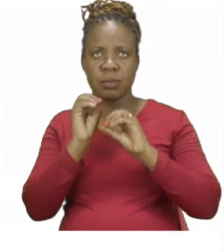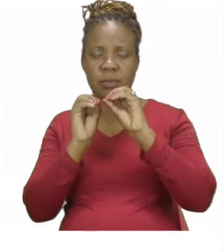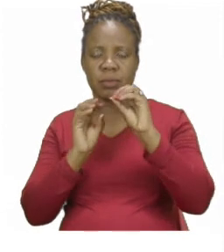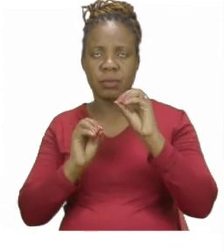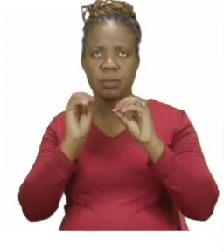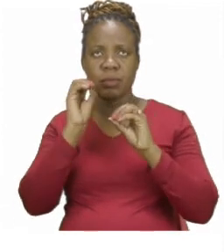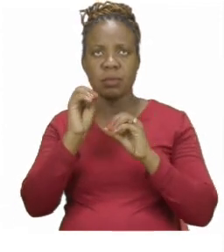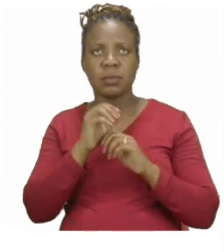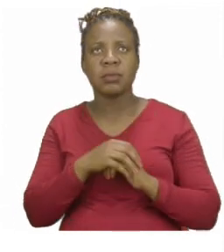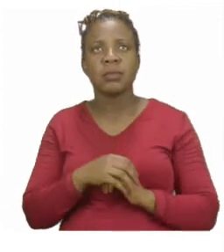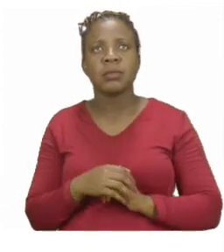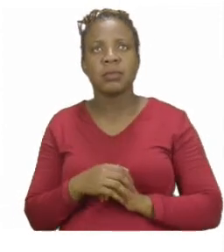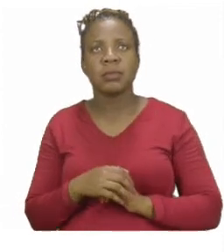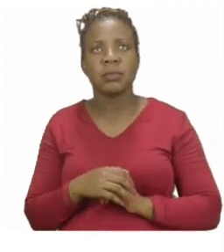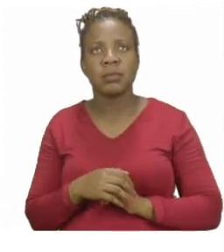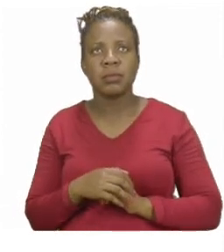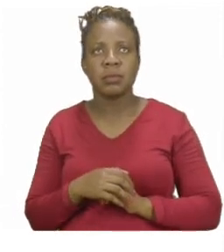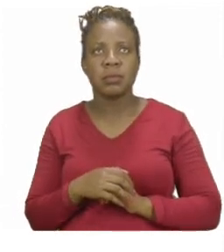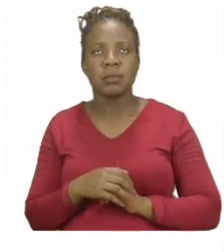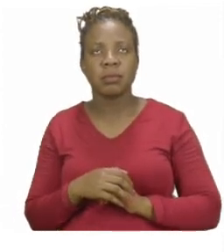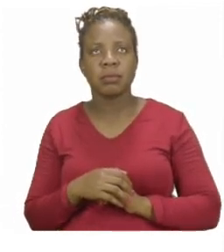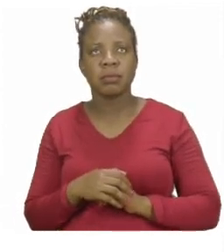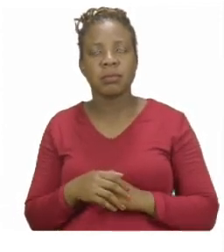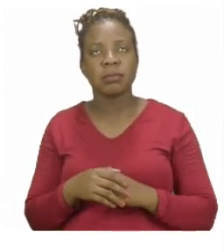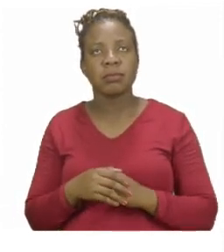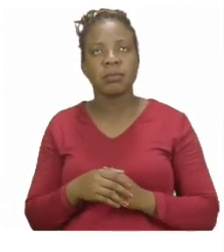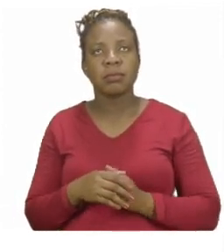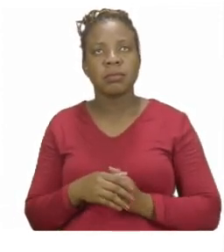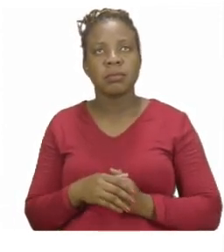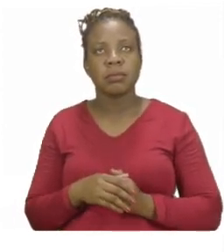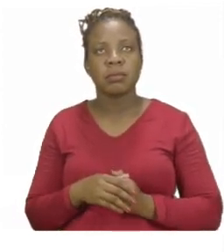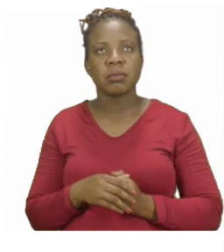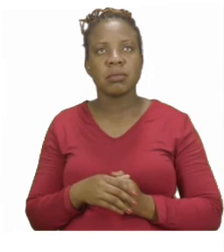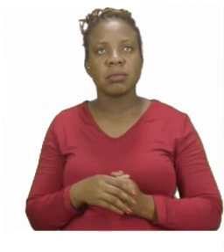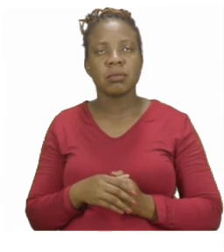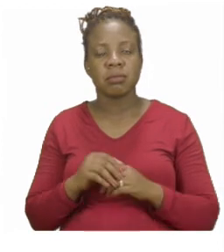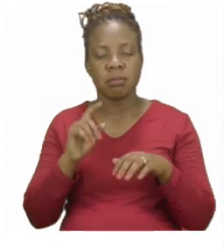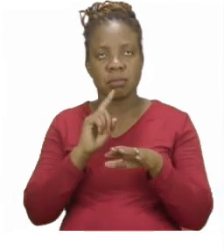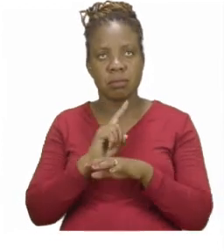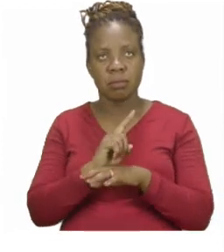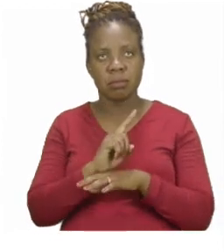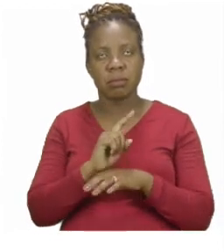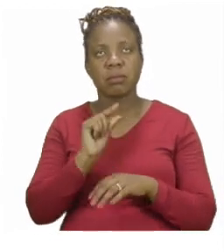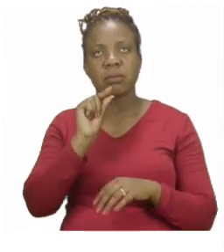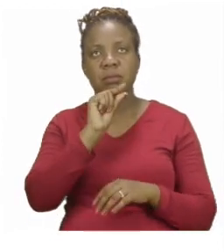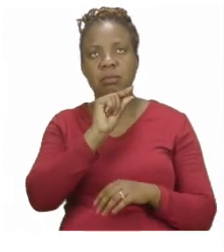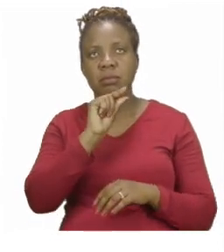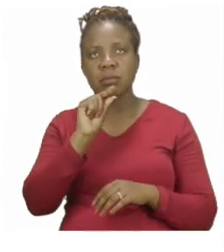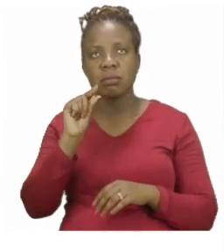story. Now, let's quickly go back and do the first sentence